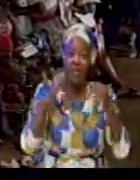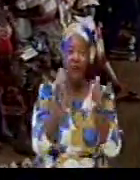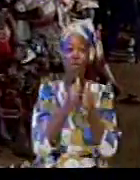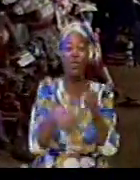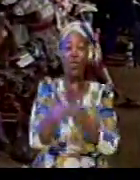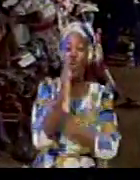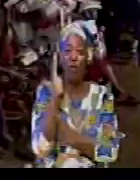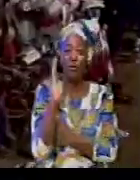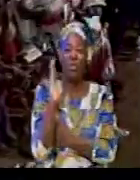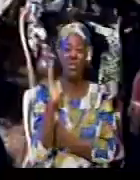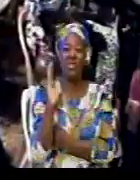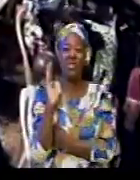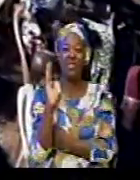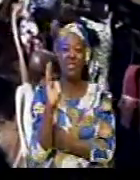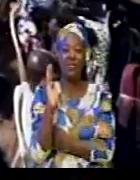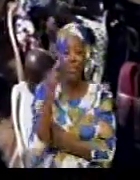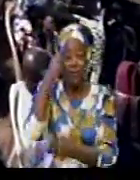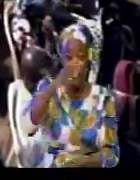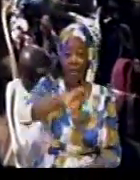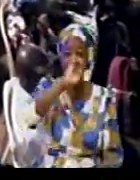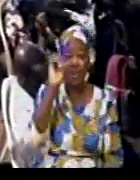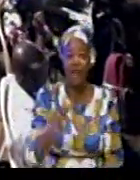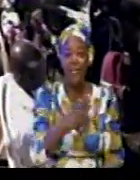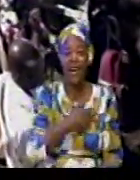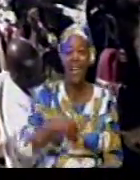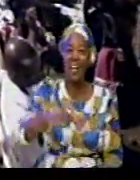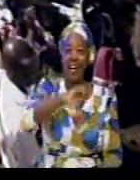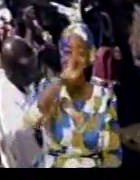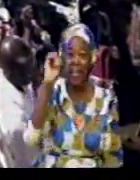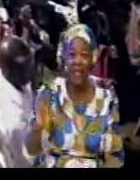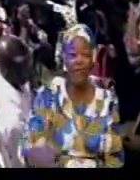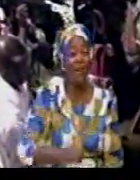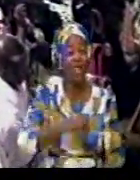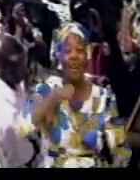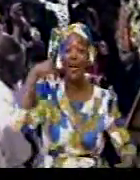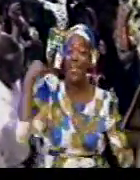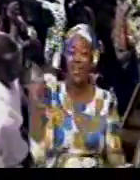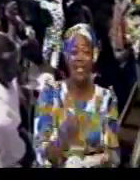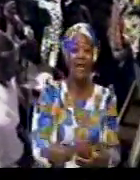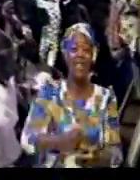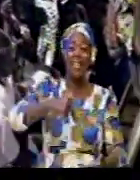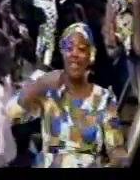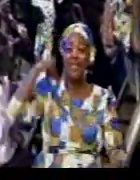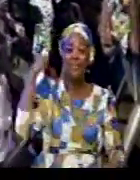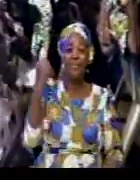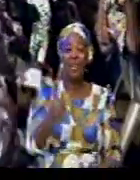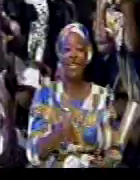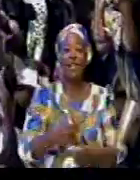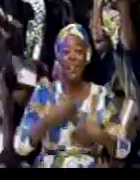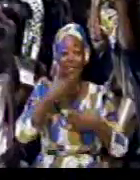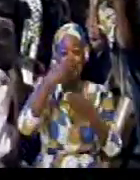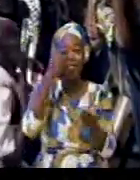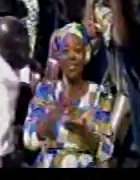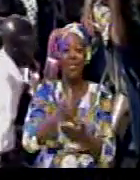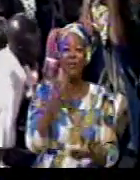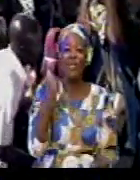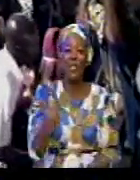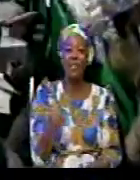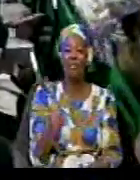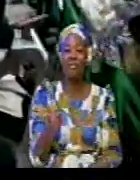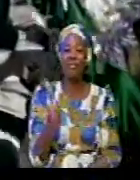life, and you will live with God forever and